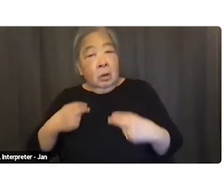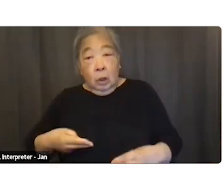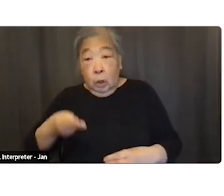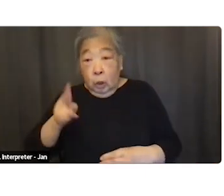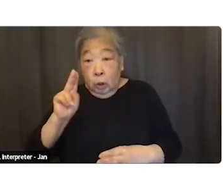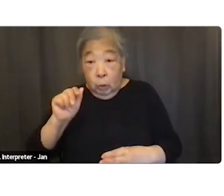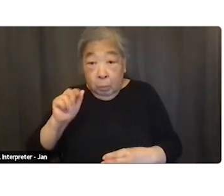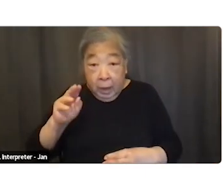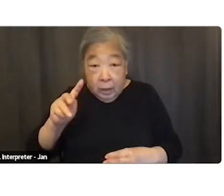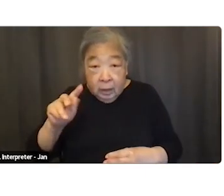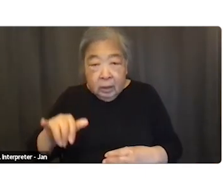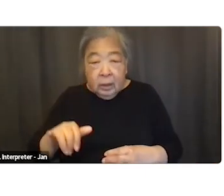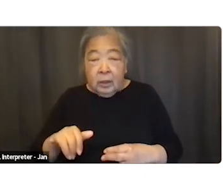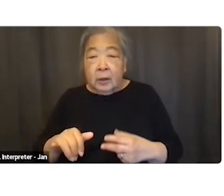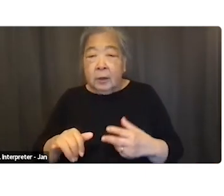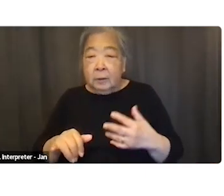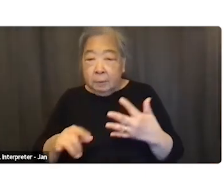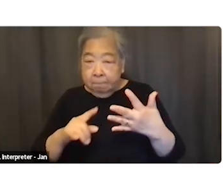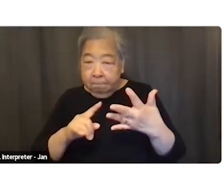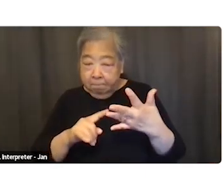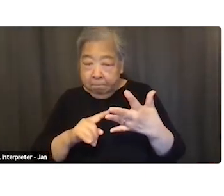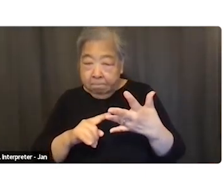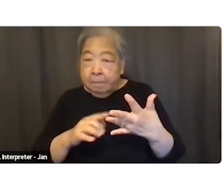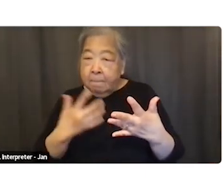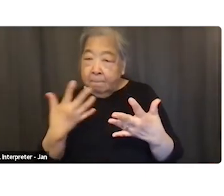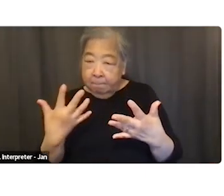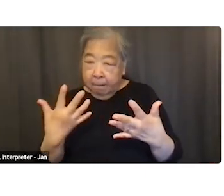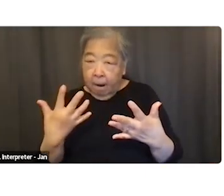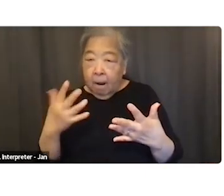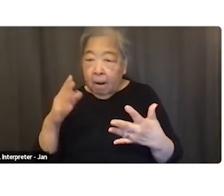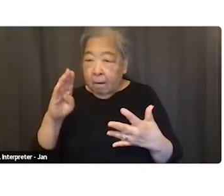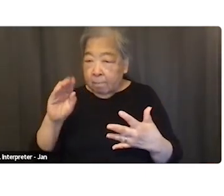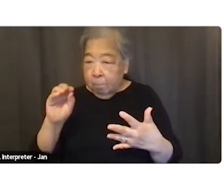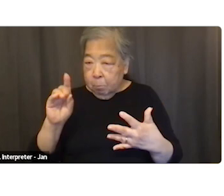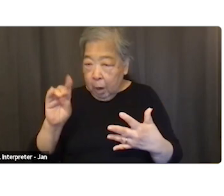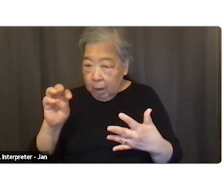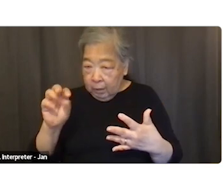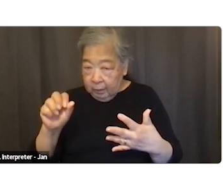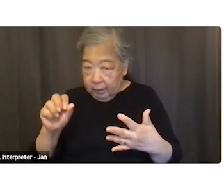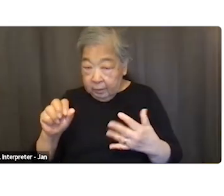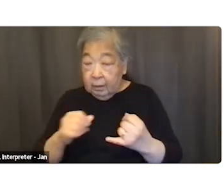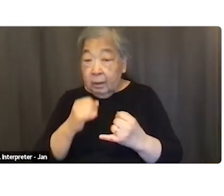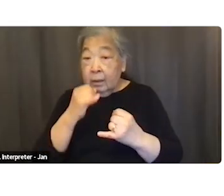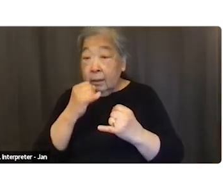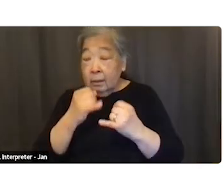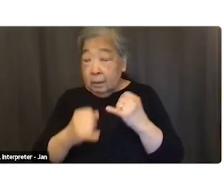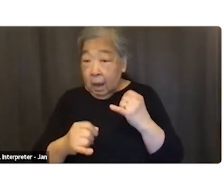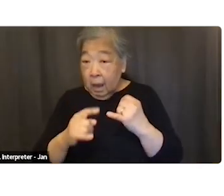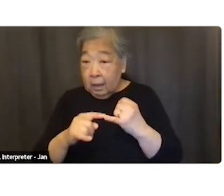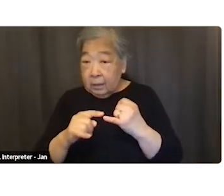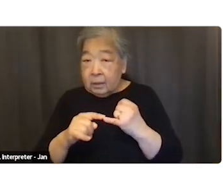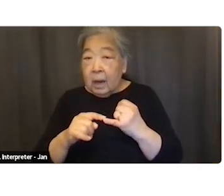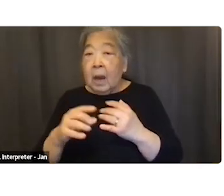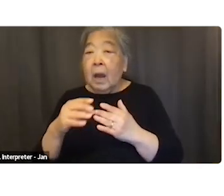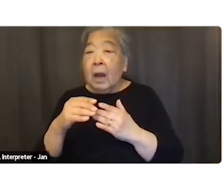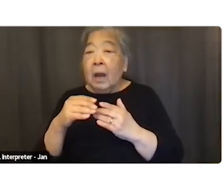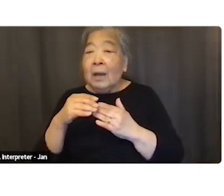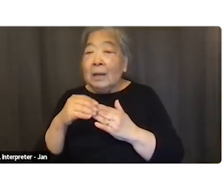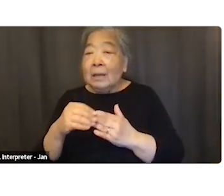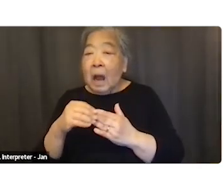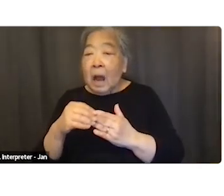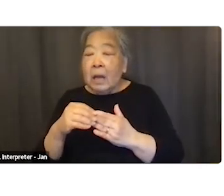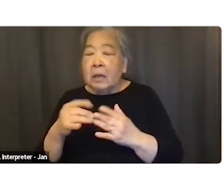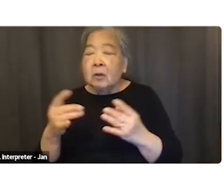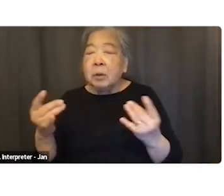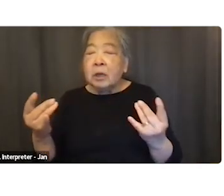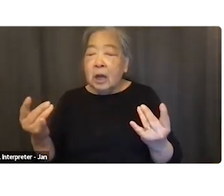5 bodies, and then we'll fill our time with a guided meditation, just so that we can just,